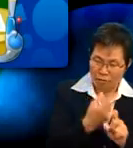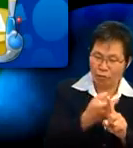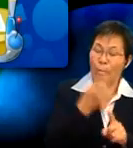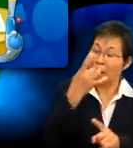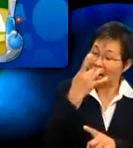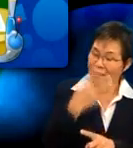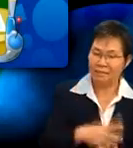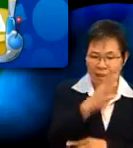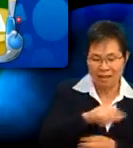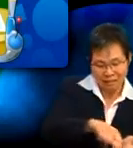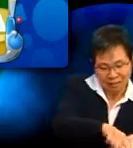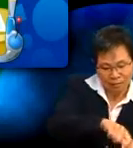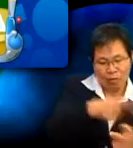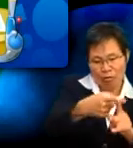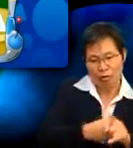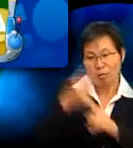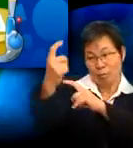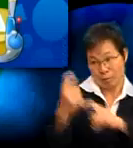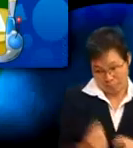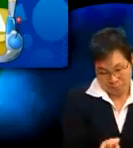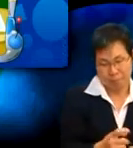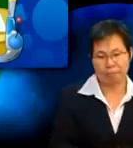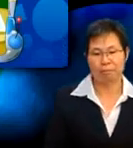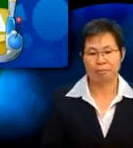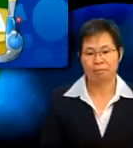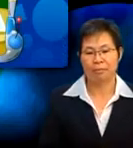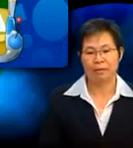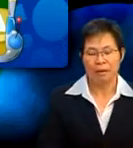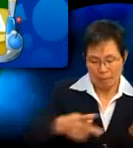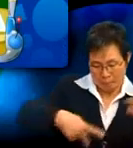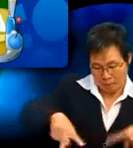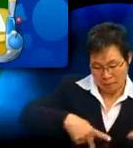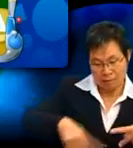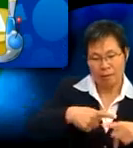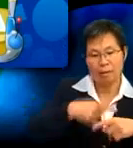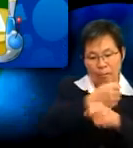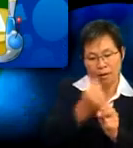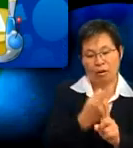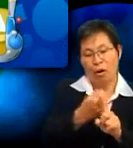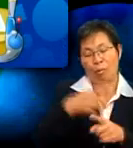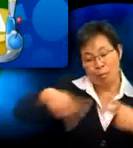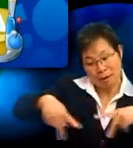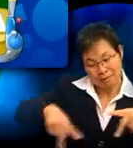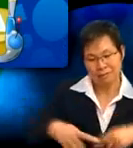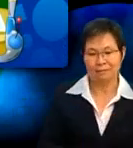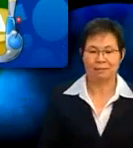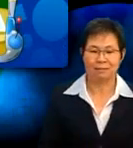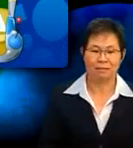glass. An eraser is made of rubber. A plastic ruler is made of